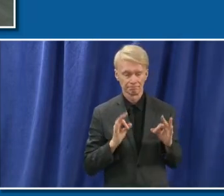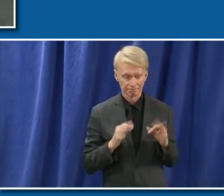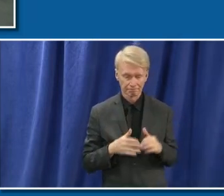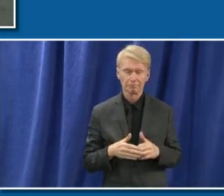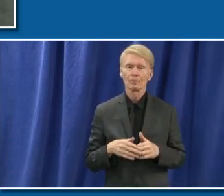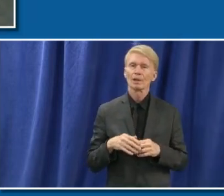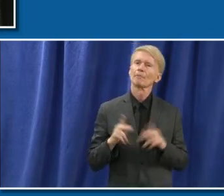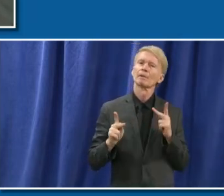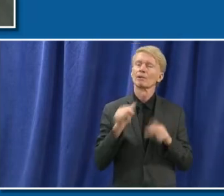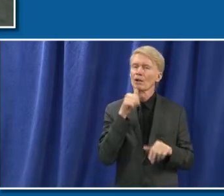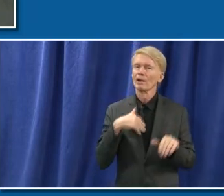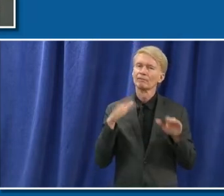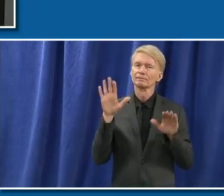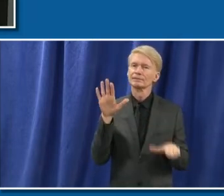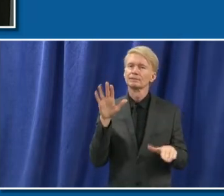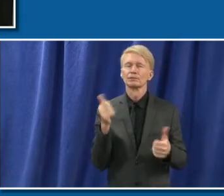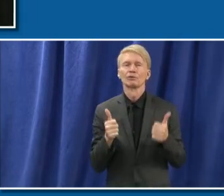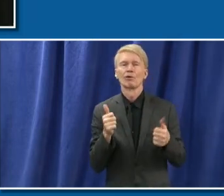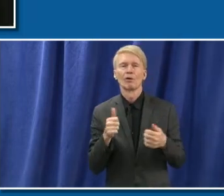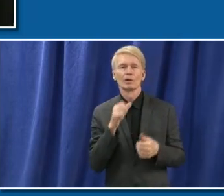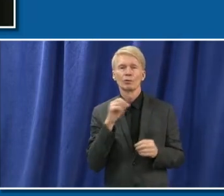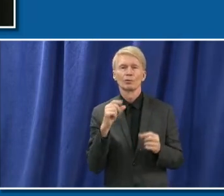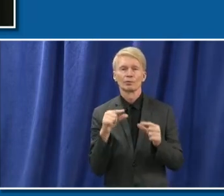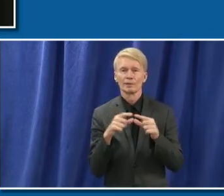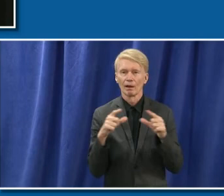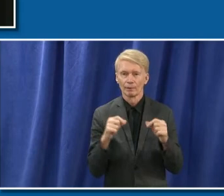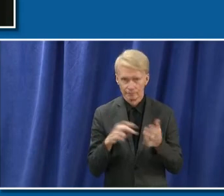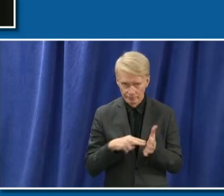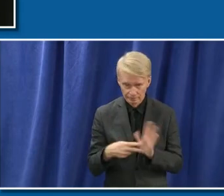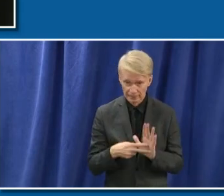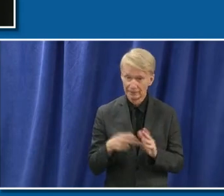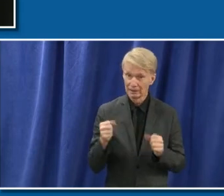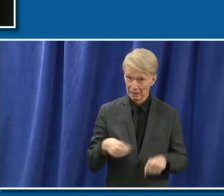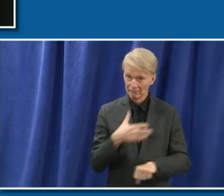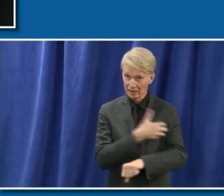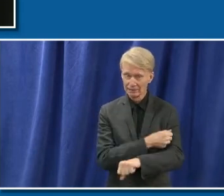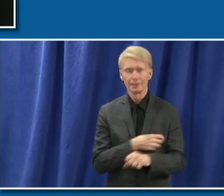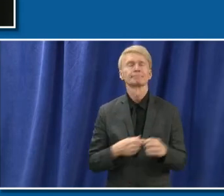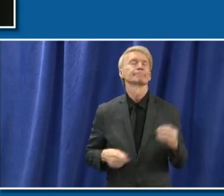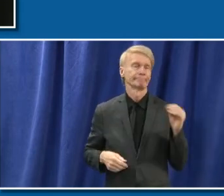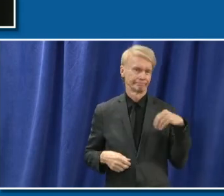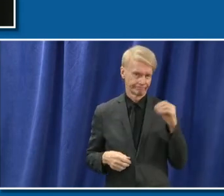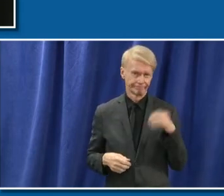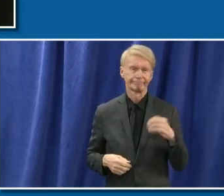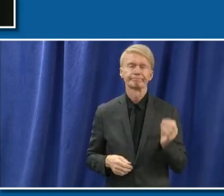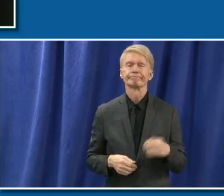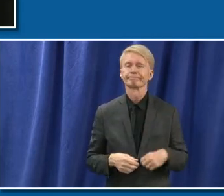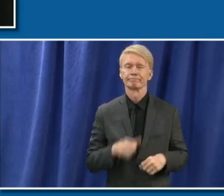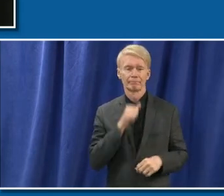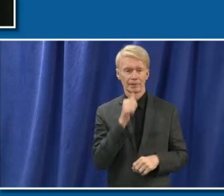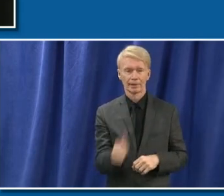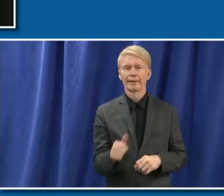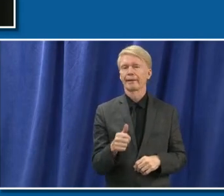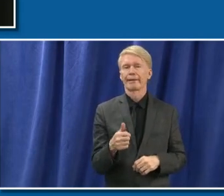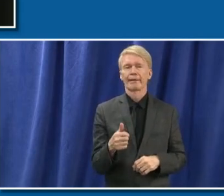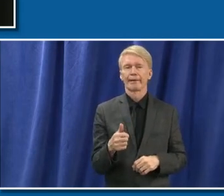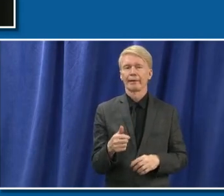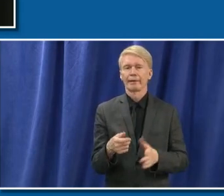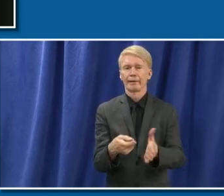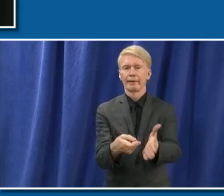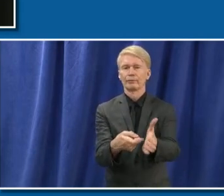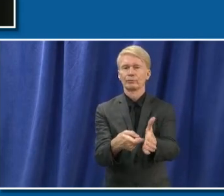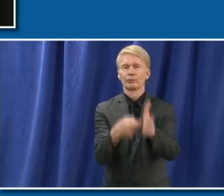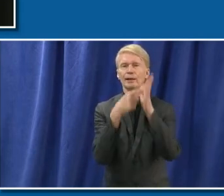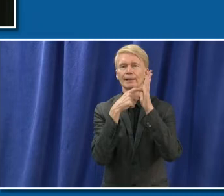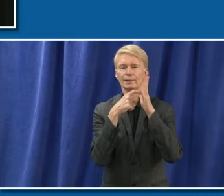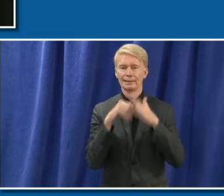undocumented people, will undocumented people be able to receive the vaccine? Absolutely. We will not be requesting, just as we have not in our City